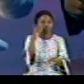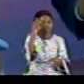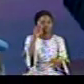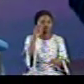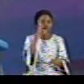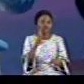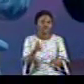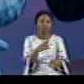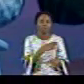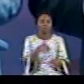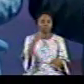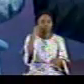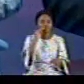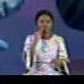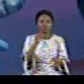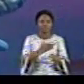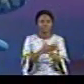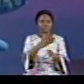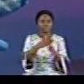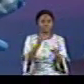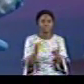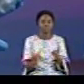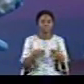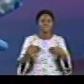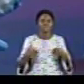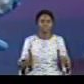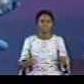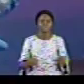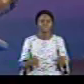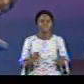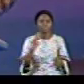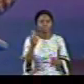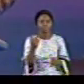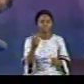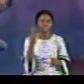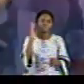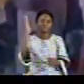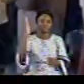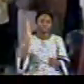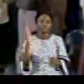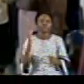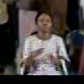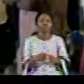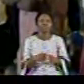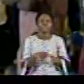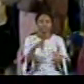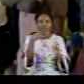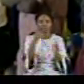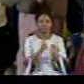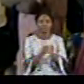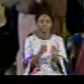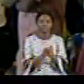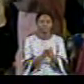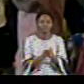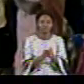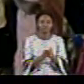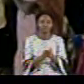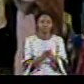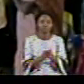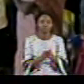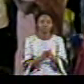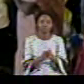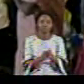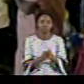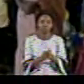name. Ngozi Eporeme on YouTube sent this one. She wrote, ever since ASUU went